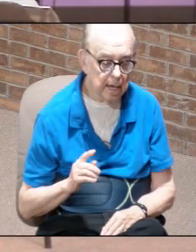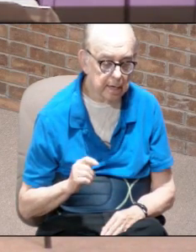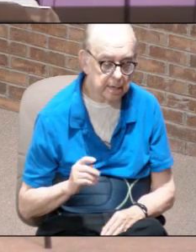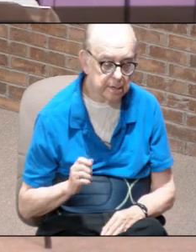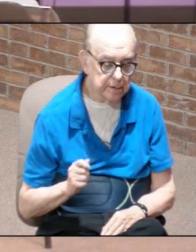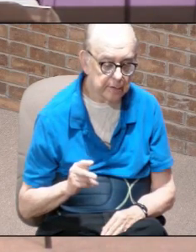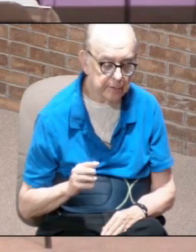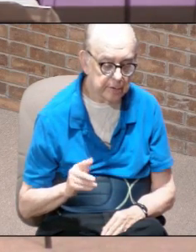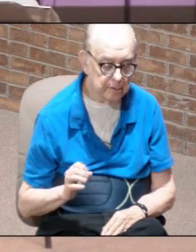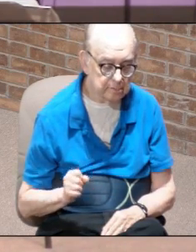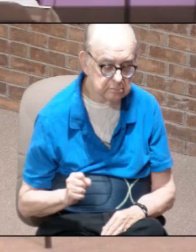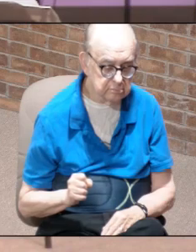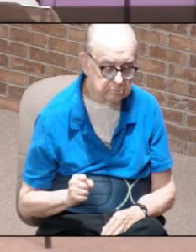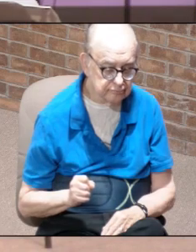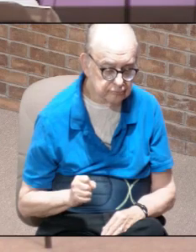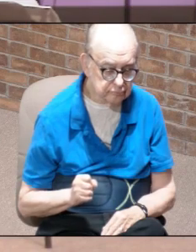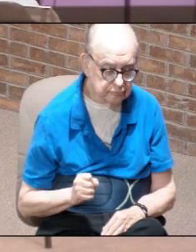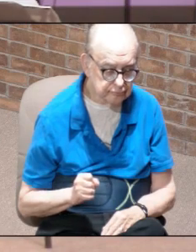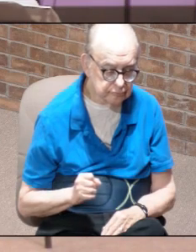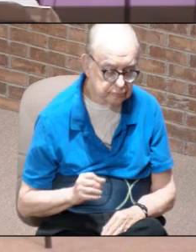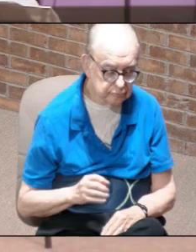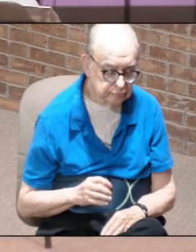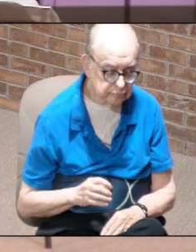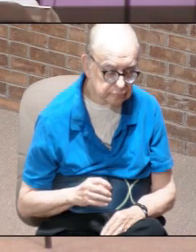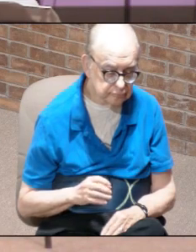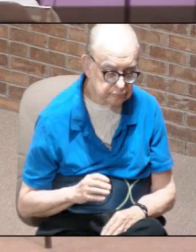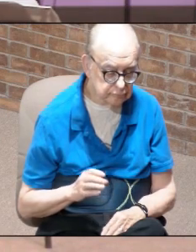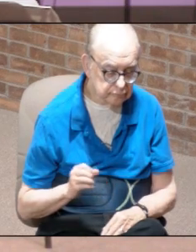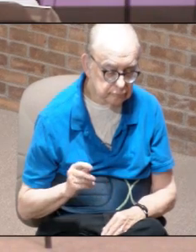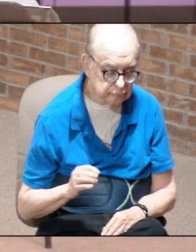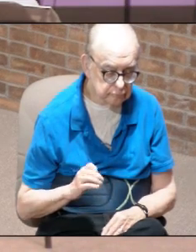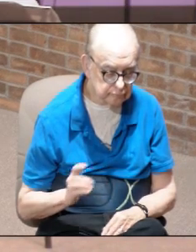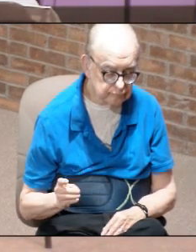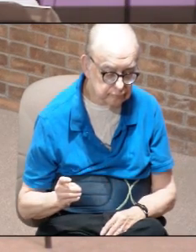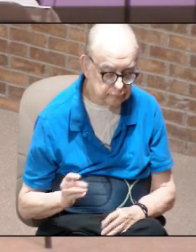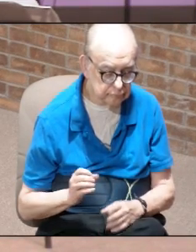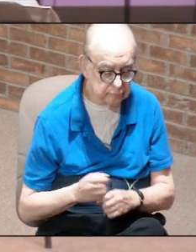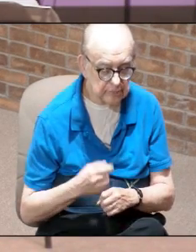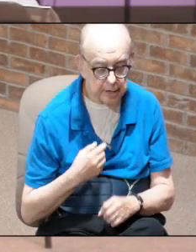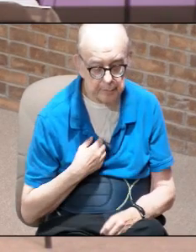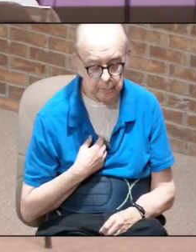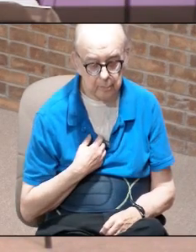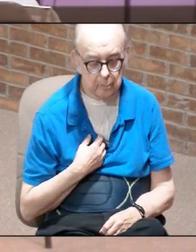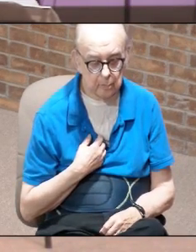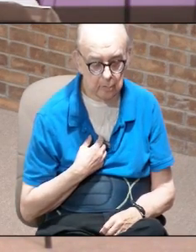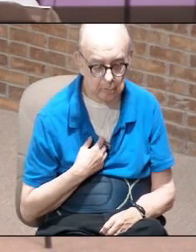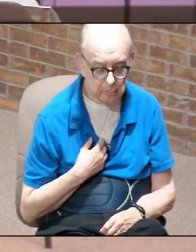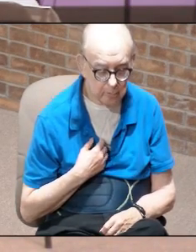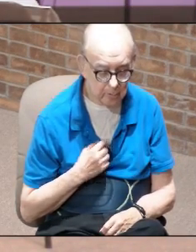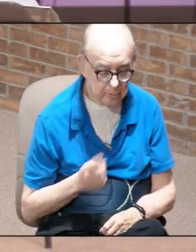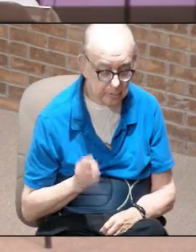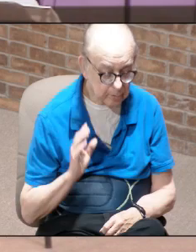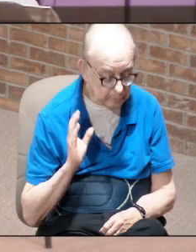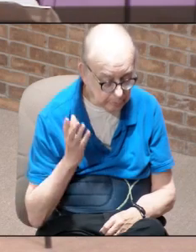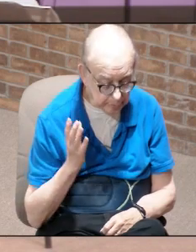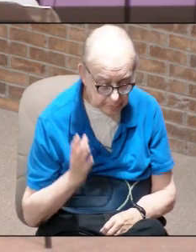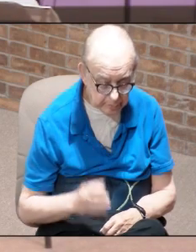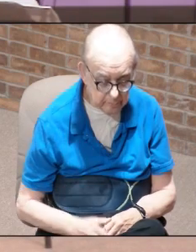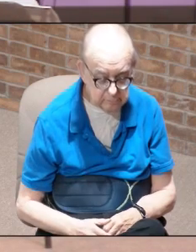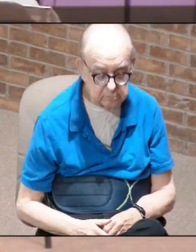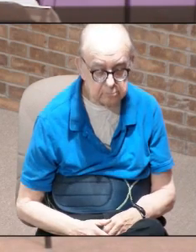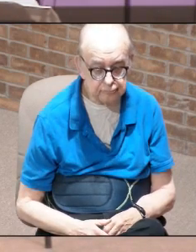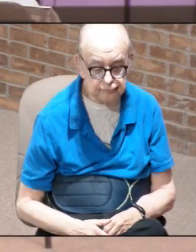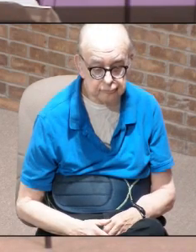Okay? This COVID junk is just causing me to go bonkers.